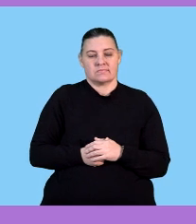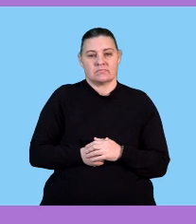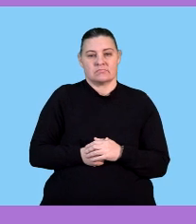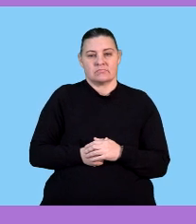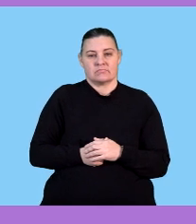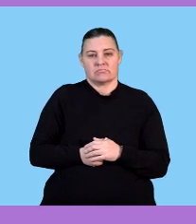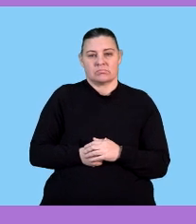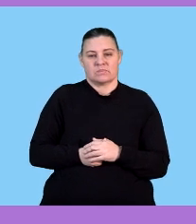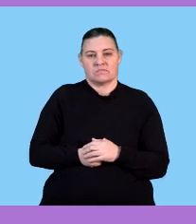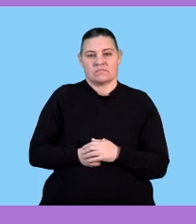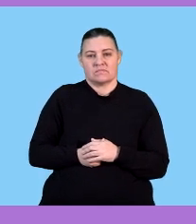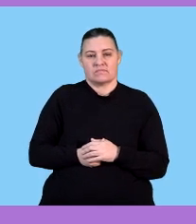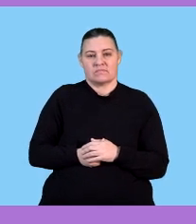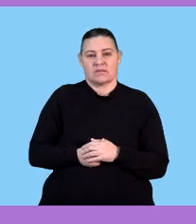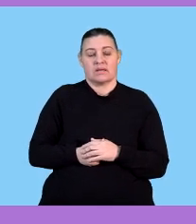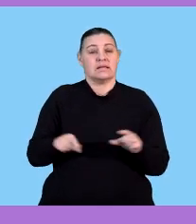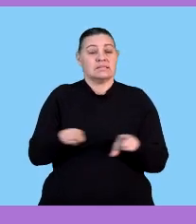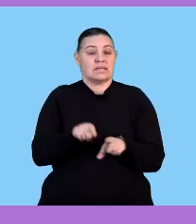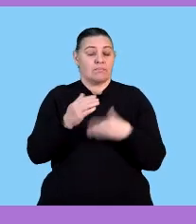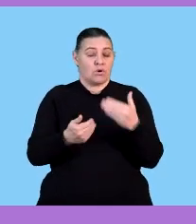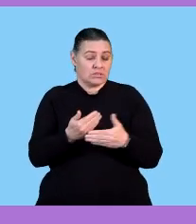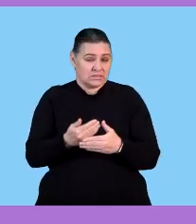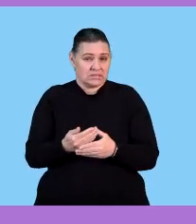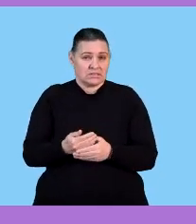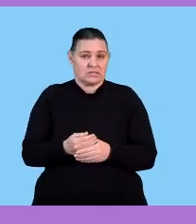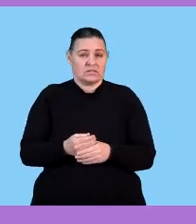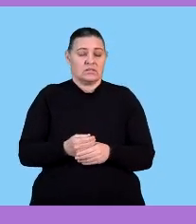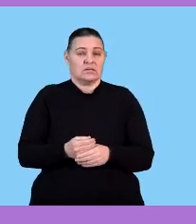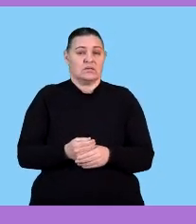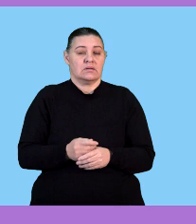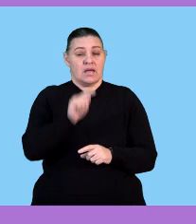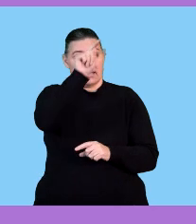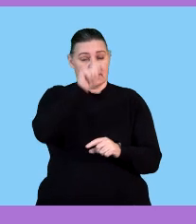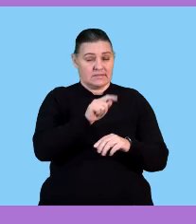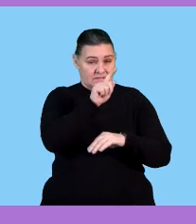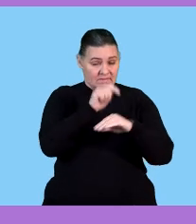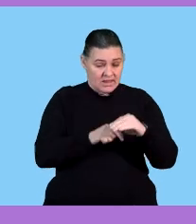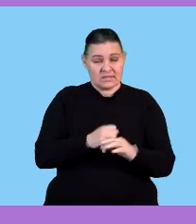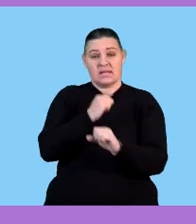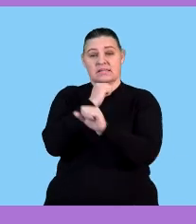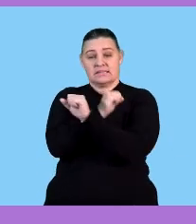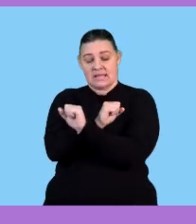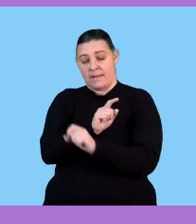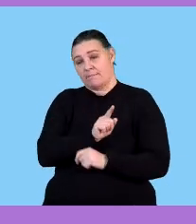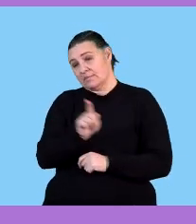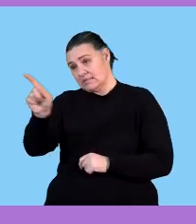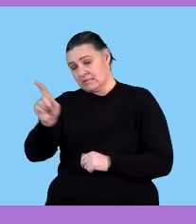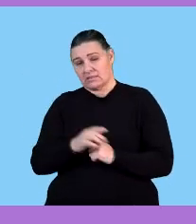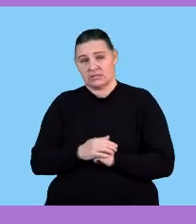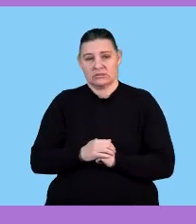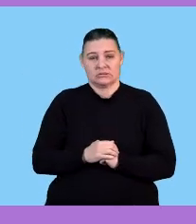So now, same process. Divide that way. Multiply